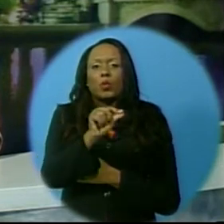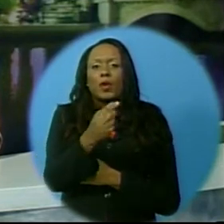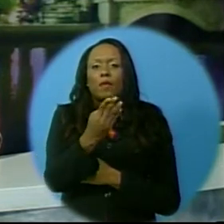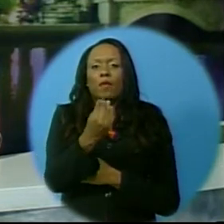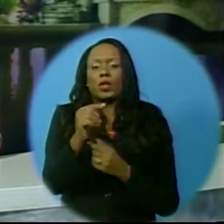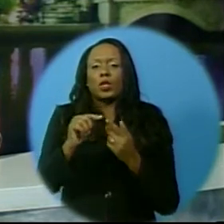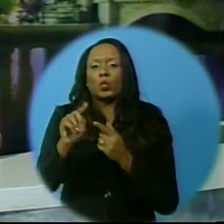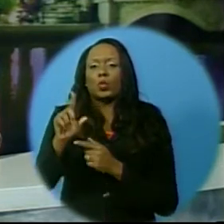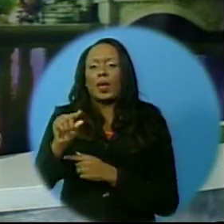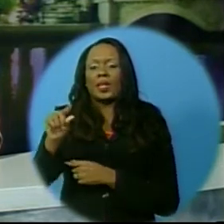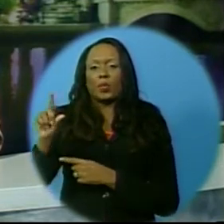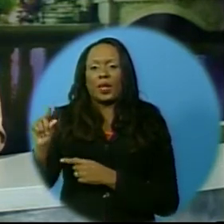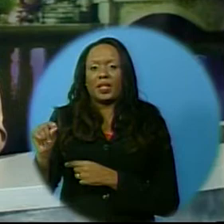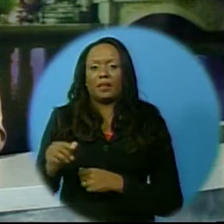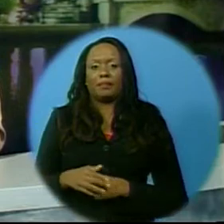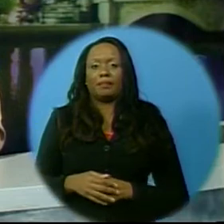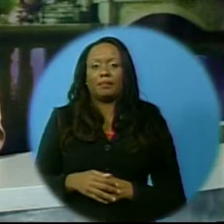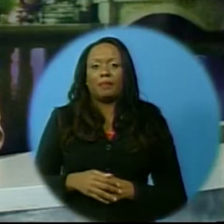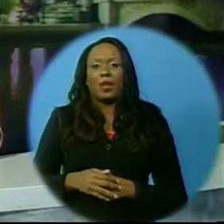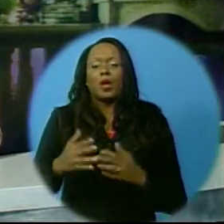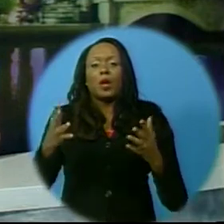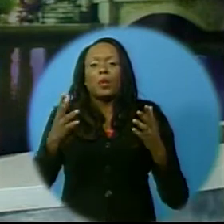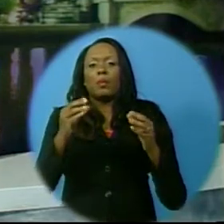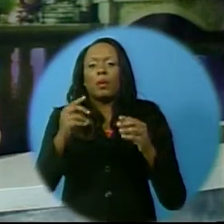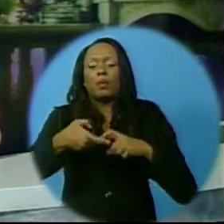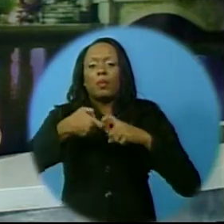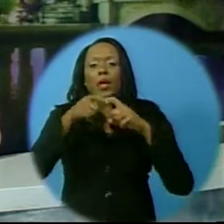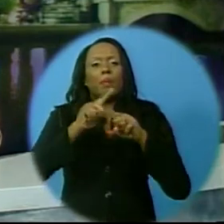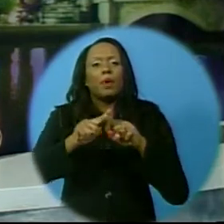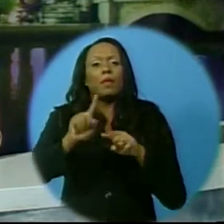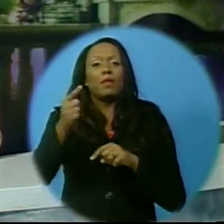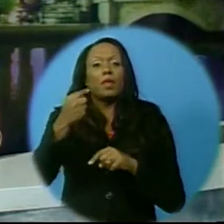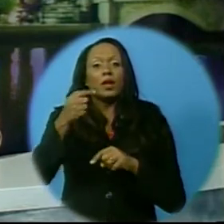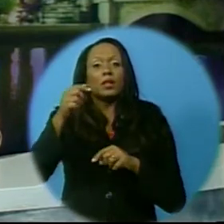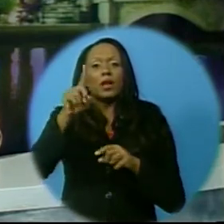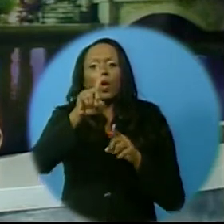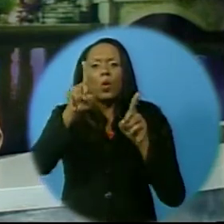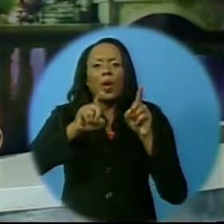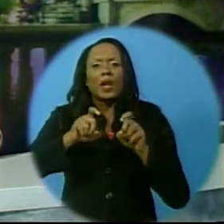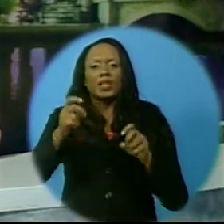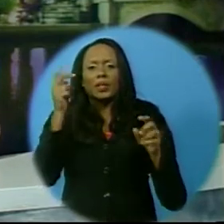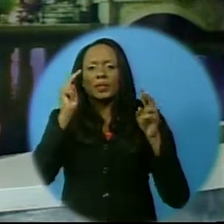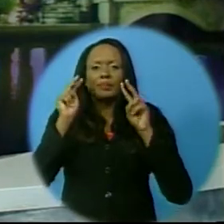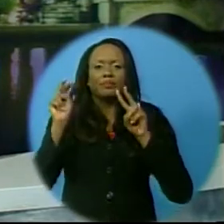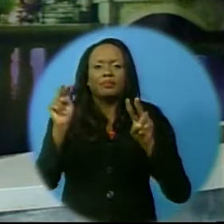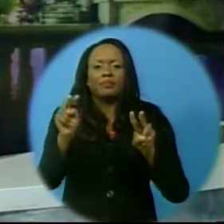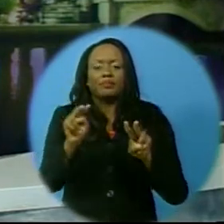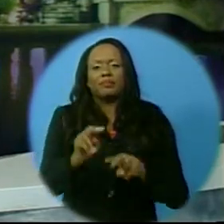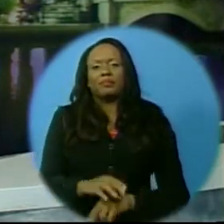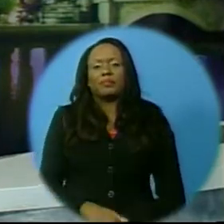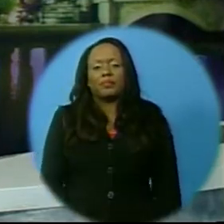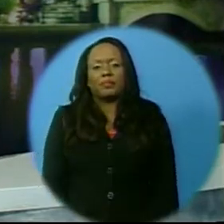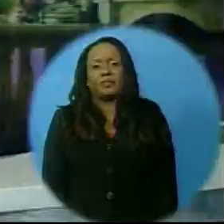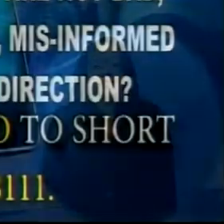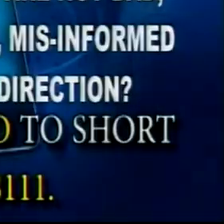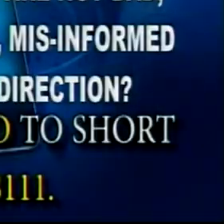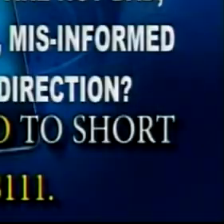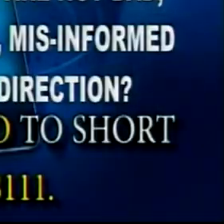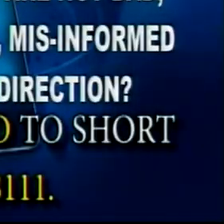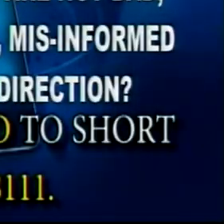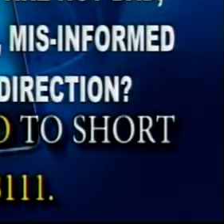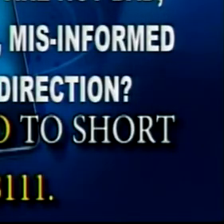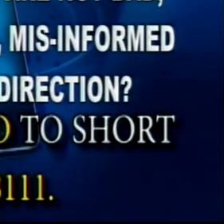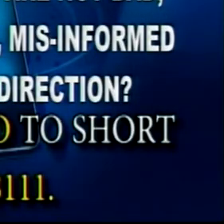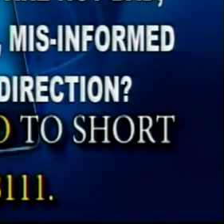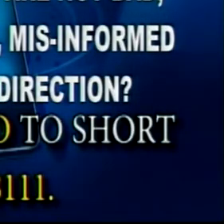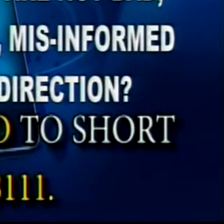2020. We'll have more news ahead in just a moment, but first, we want to hear from you on the question, Do you believe